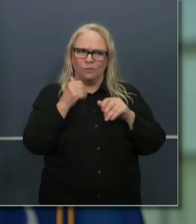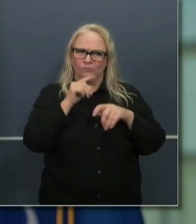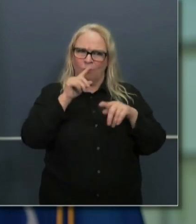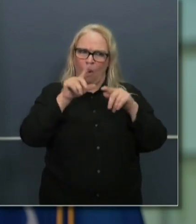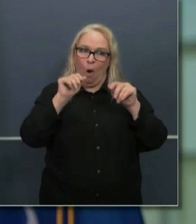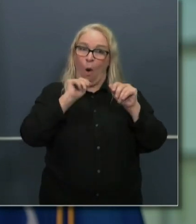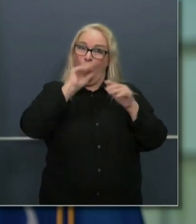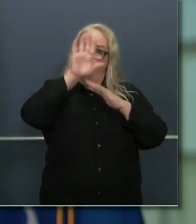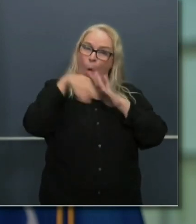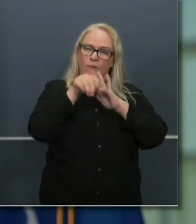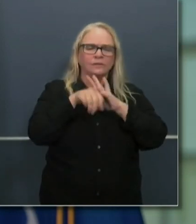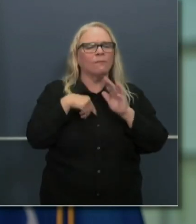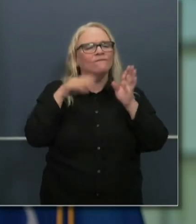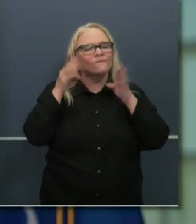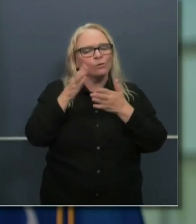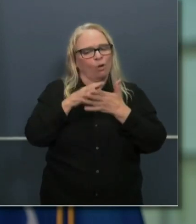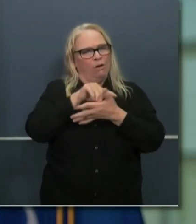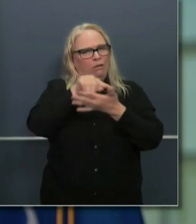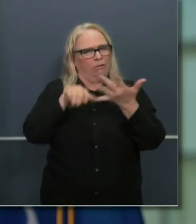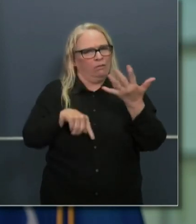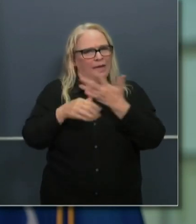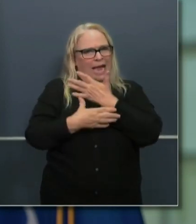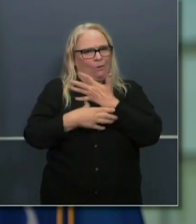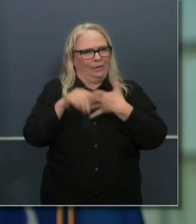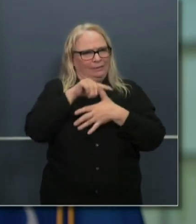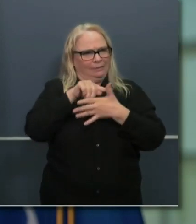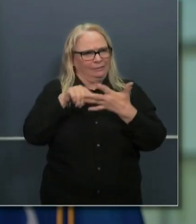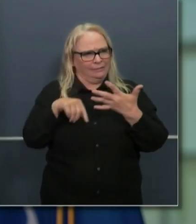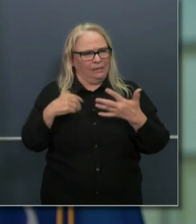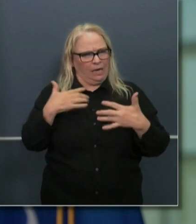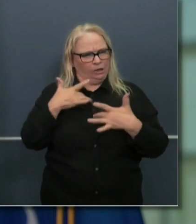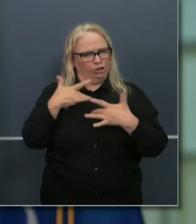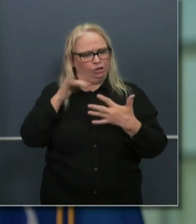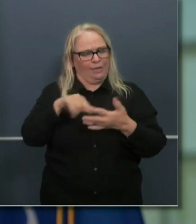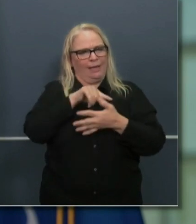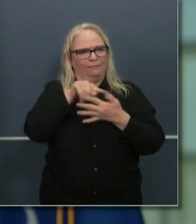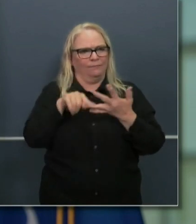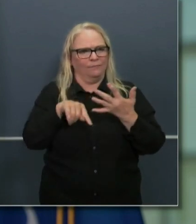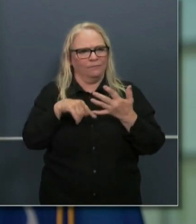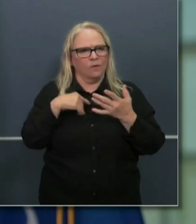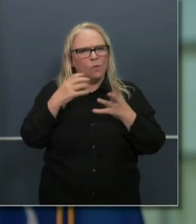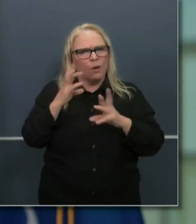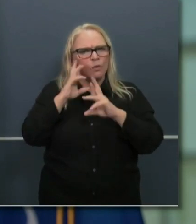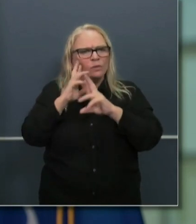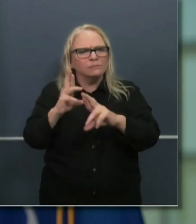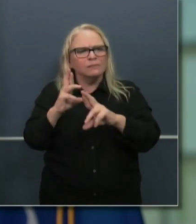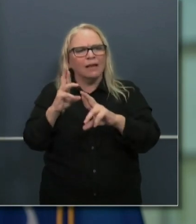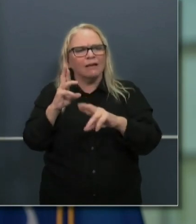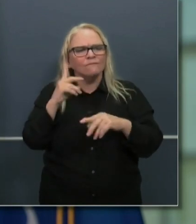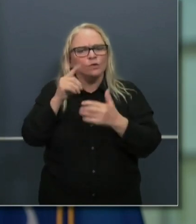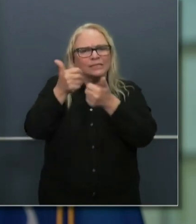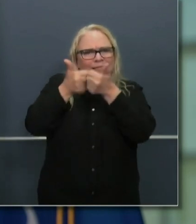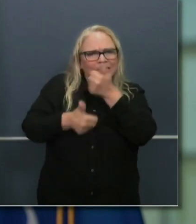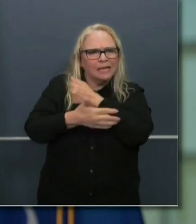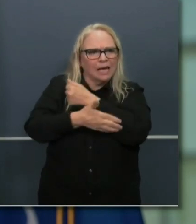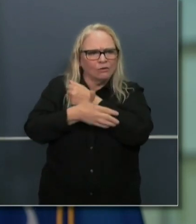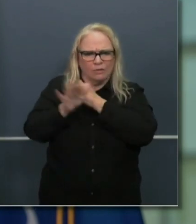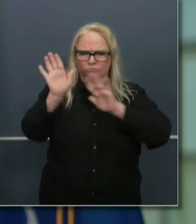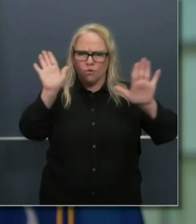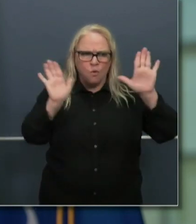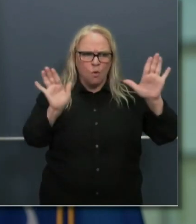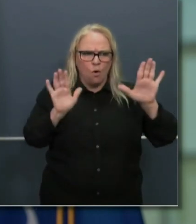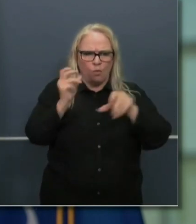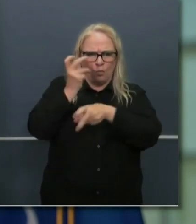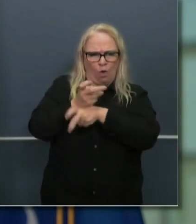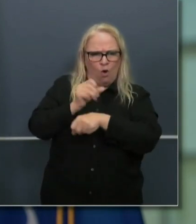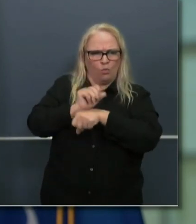We're focusing in on areas of concern. We have deep reverence and respect for local health officers and the hard work that they're doing,